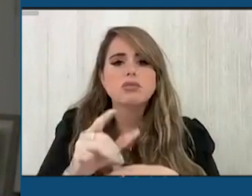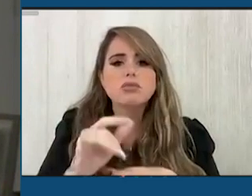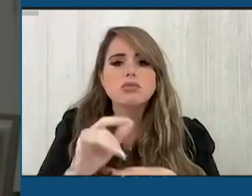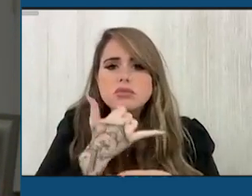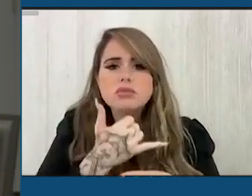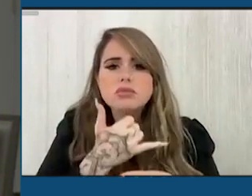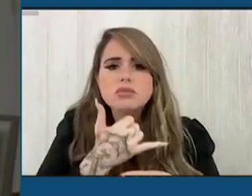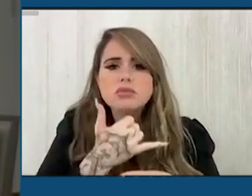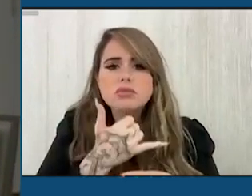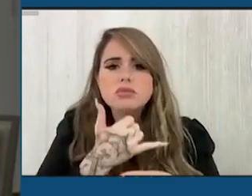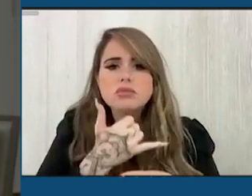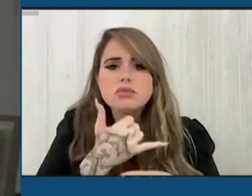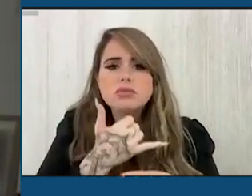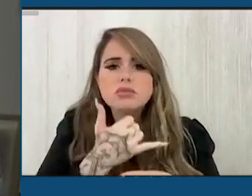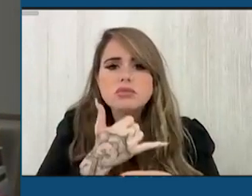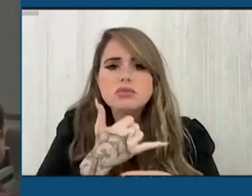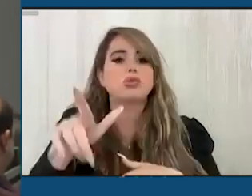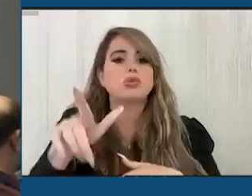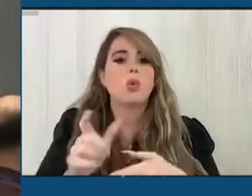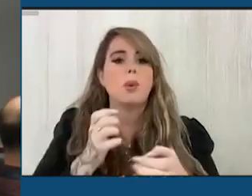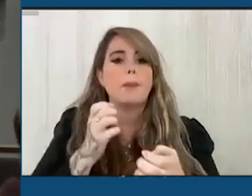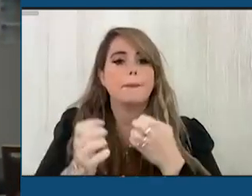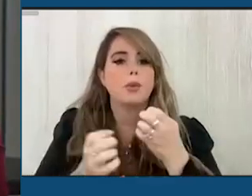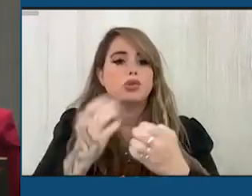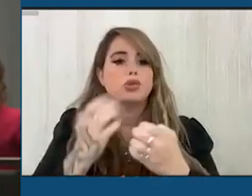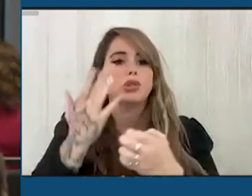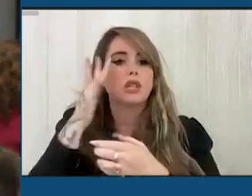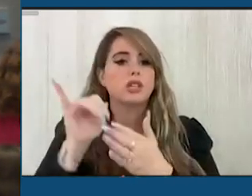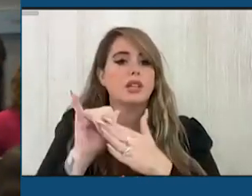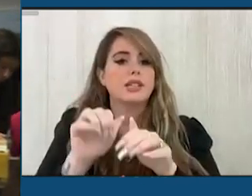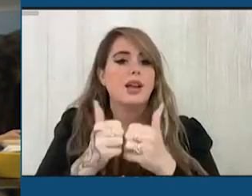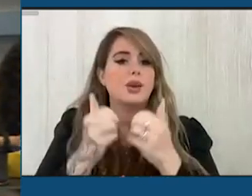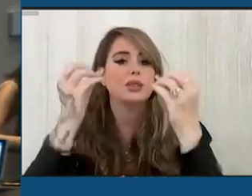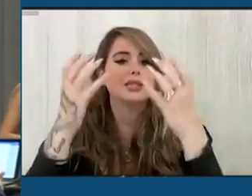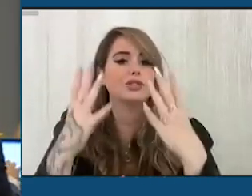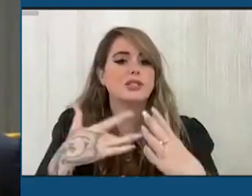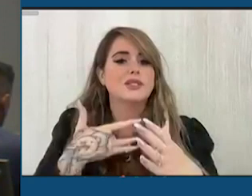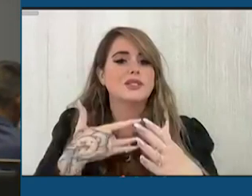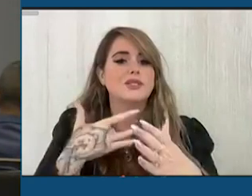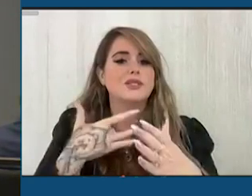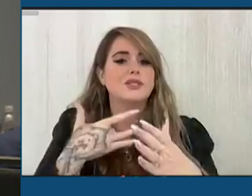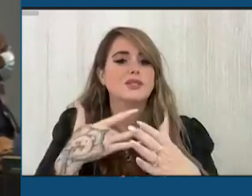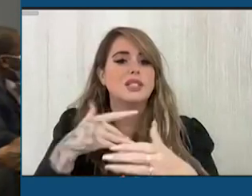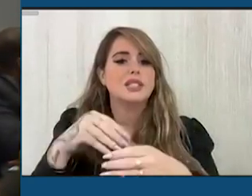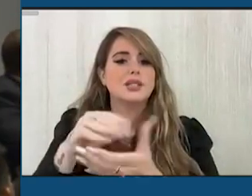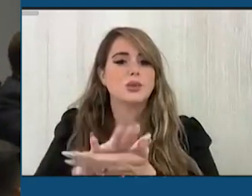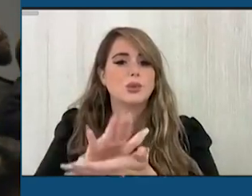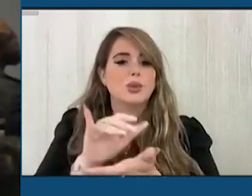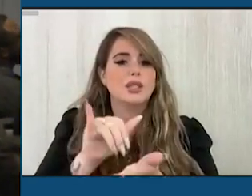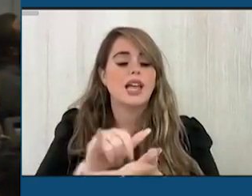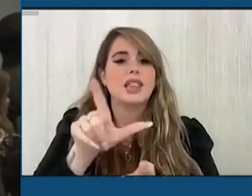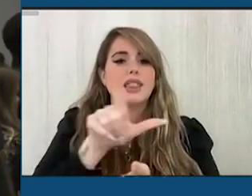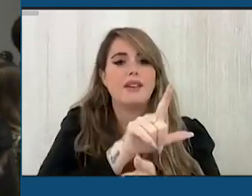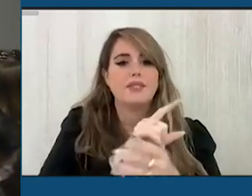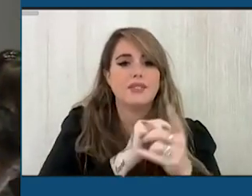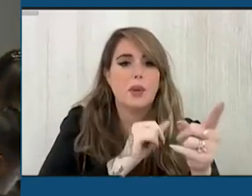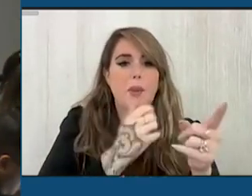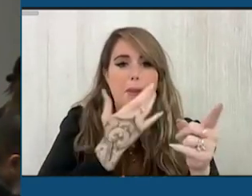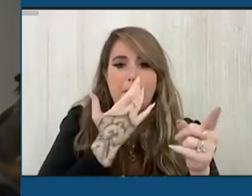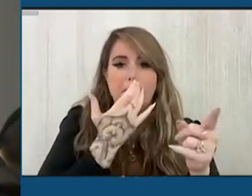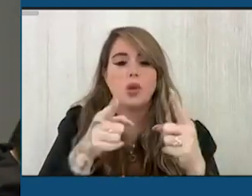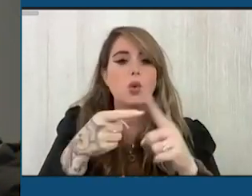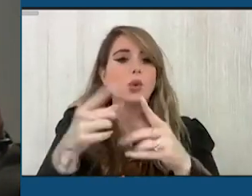when the leader is low in emotional intelligence, that's how the teachers feel in the school, that left bubble. When the leader is high